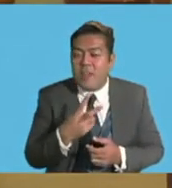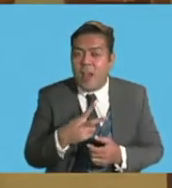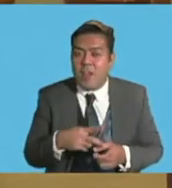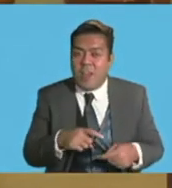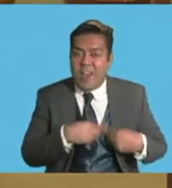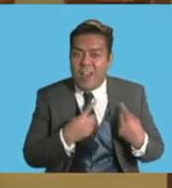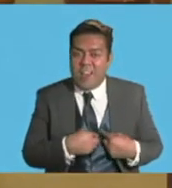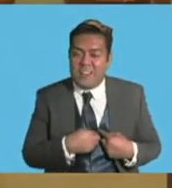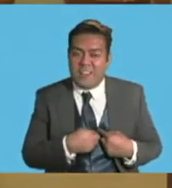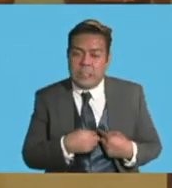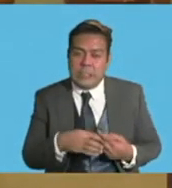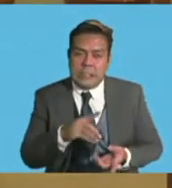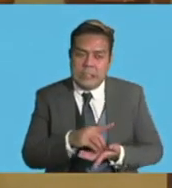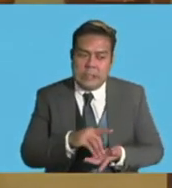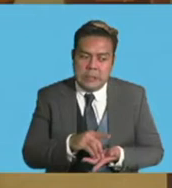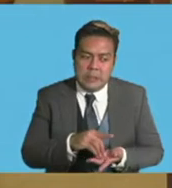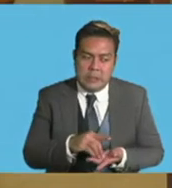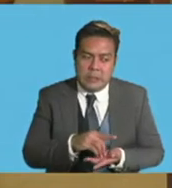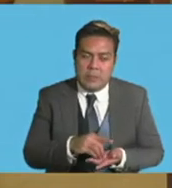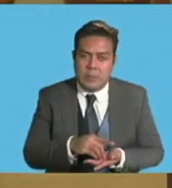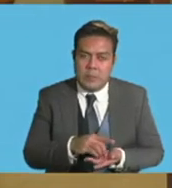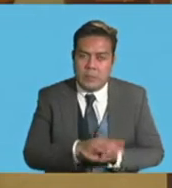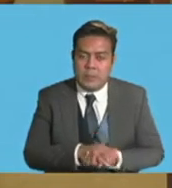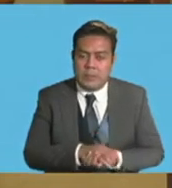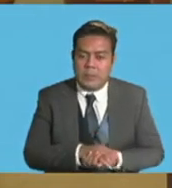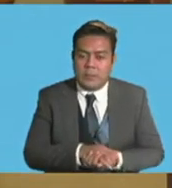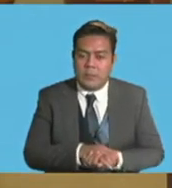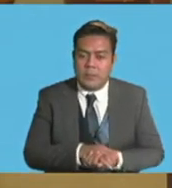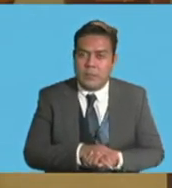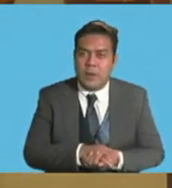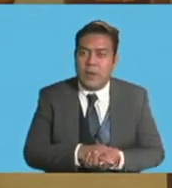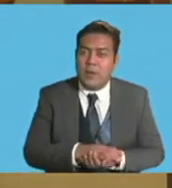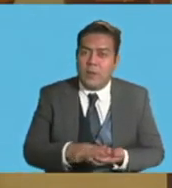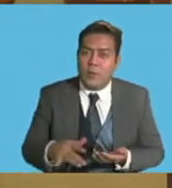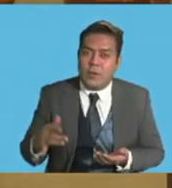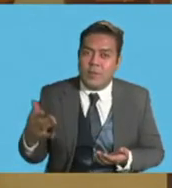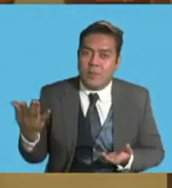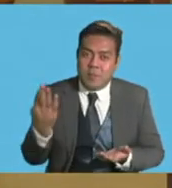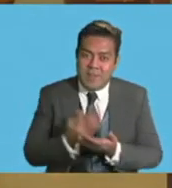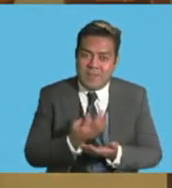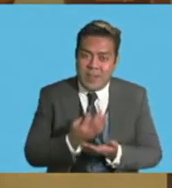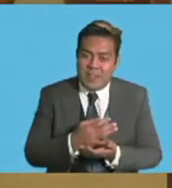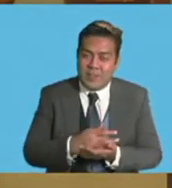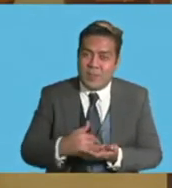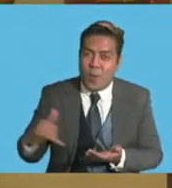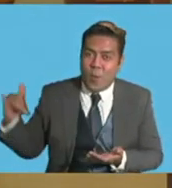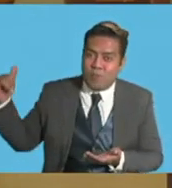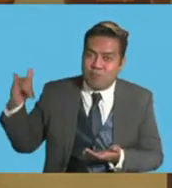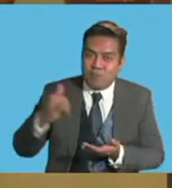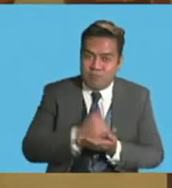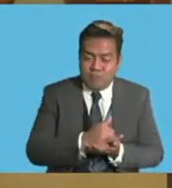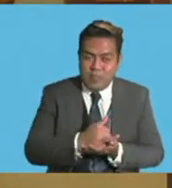diseases by allocation of funds. Provide funding for aircraft charter to meet the increased demand for